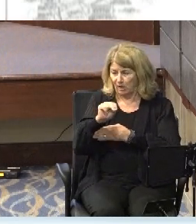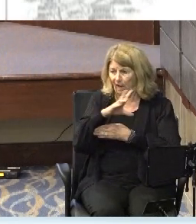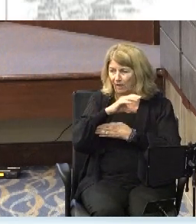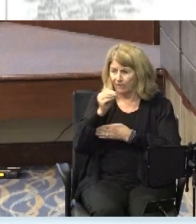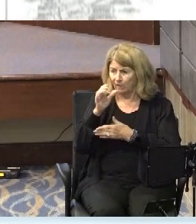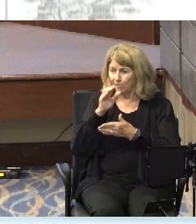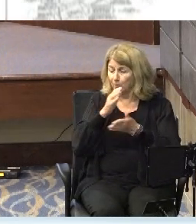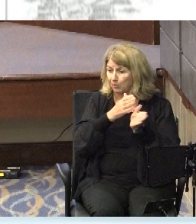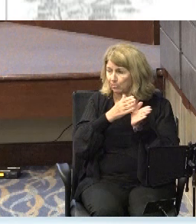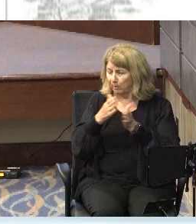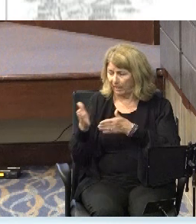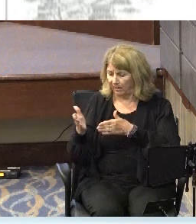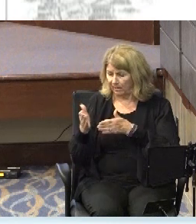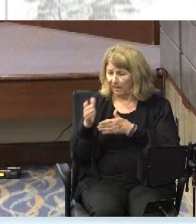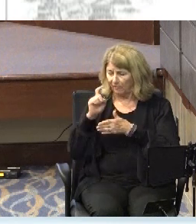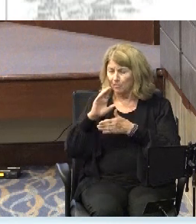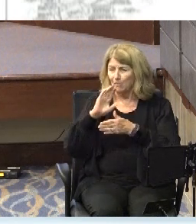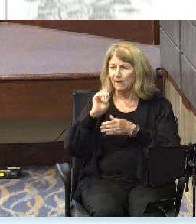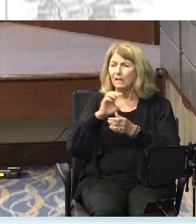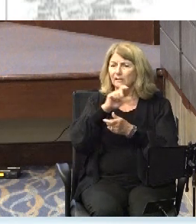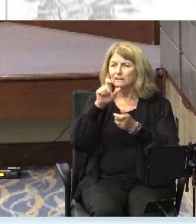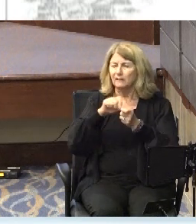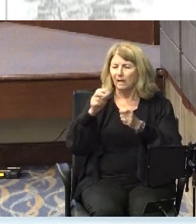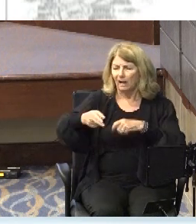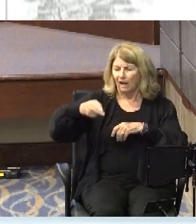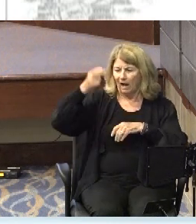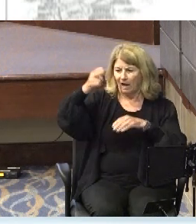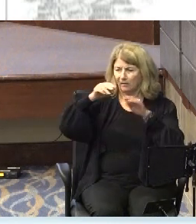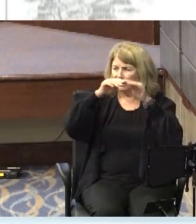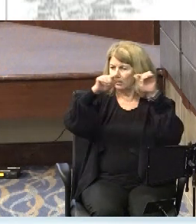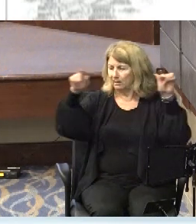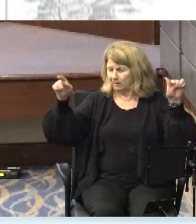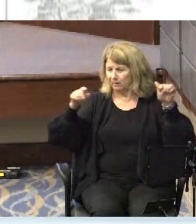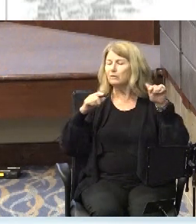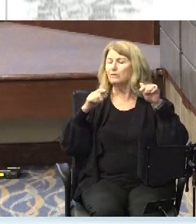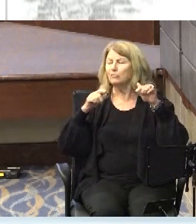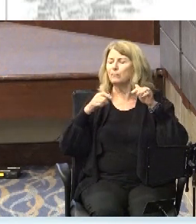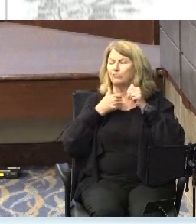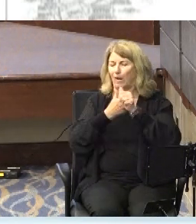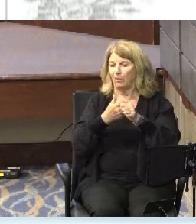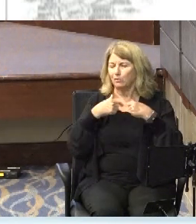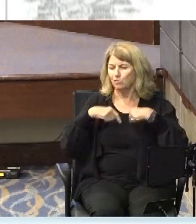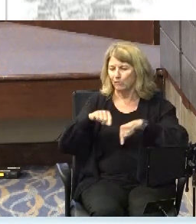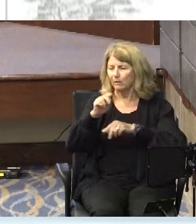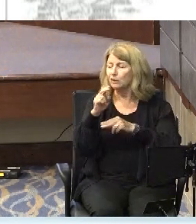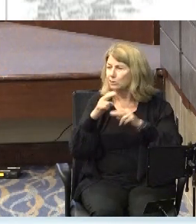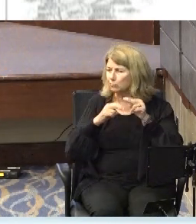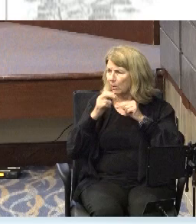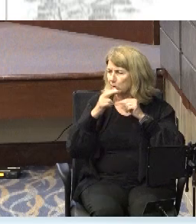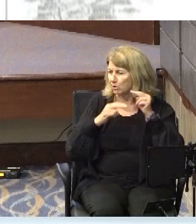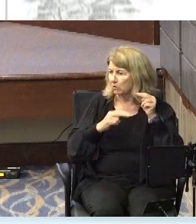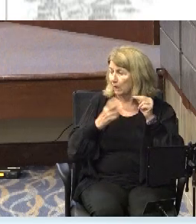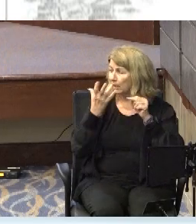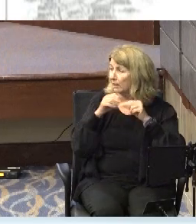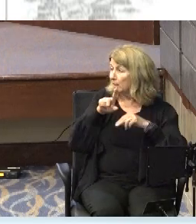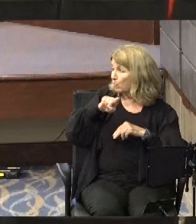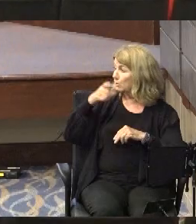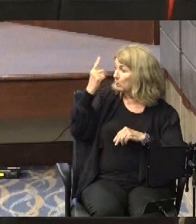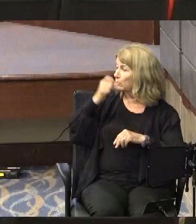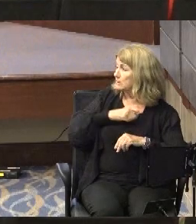least 8 feet in height and be in masonry construction. All right. Any questions for staff?